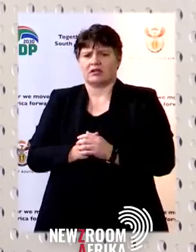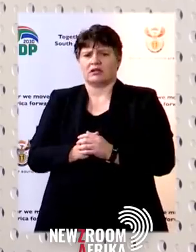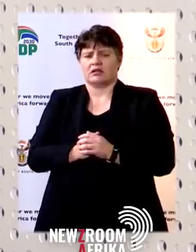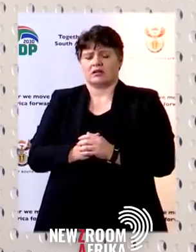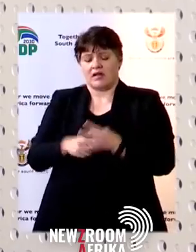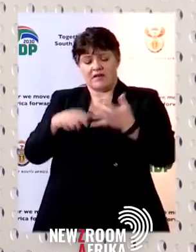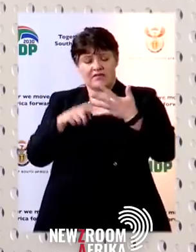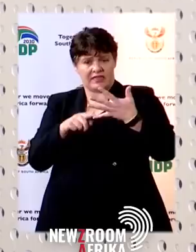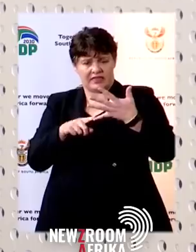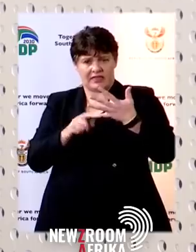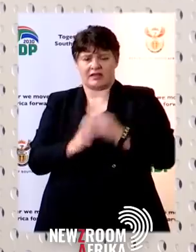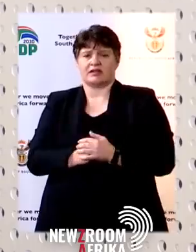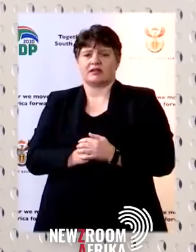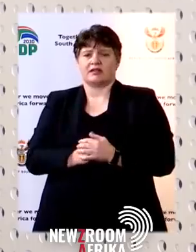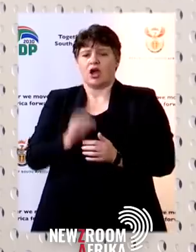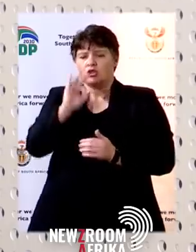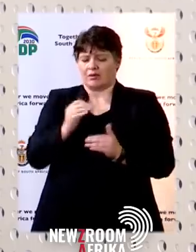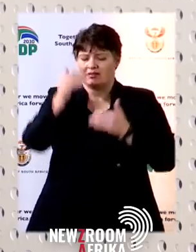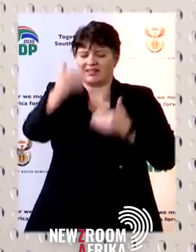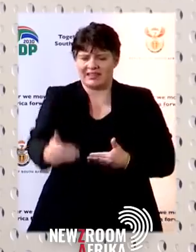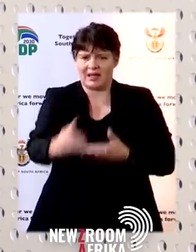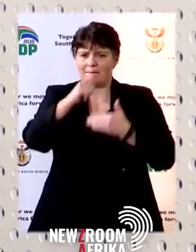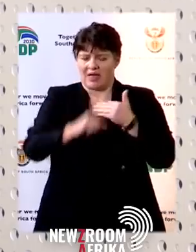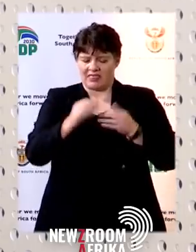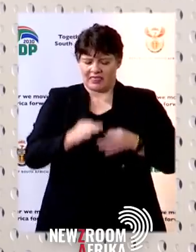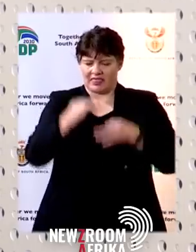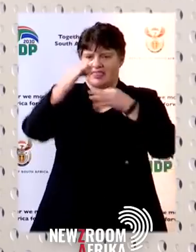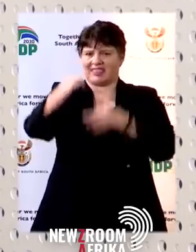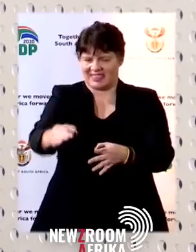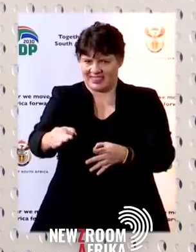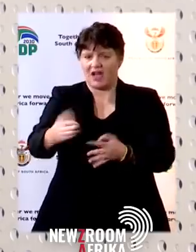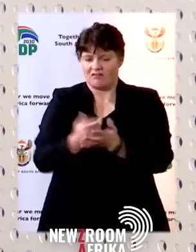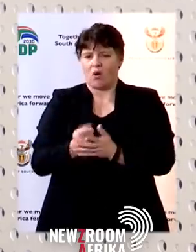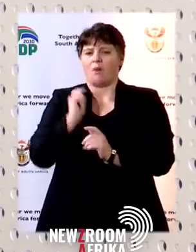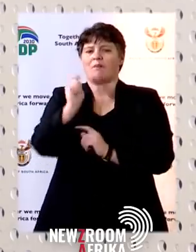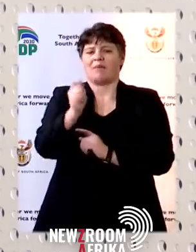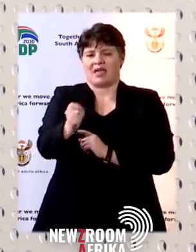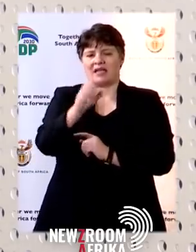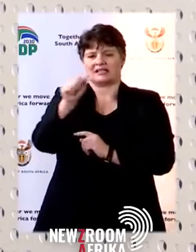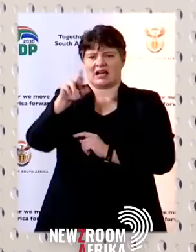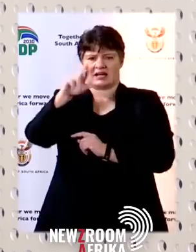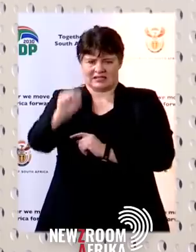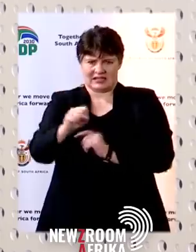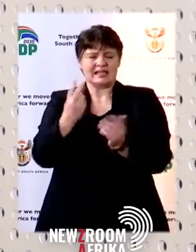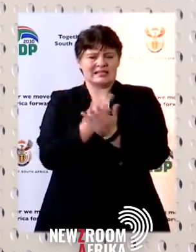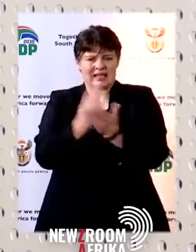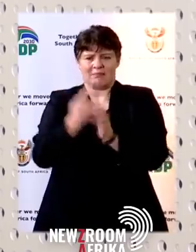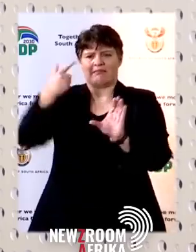three-month deferral for filing and first payment of carbon tax liabilities